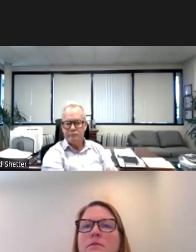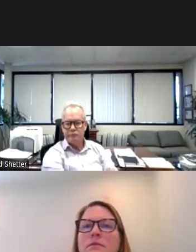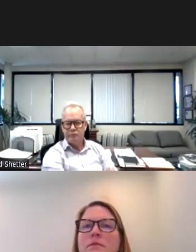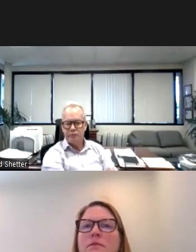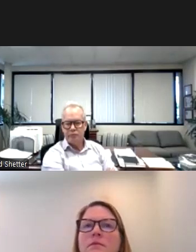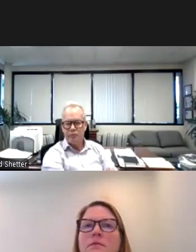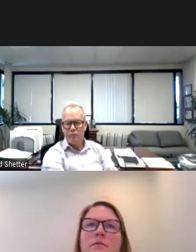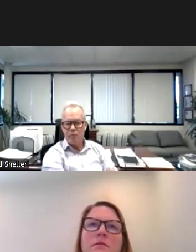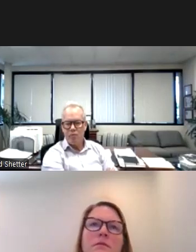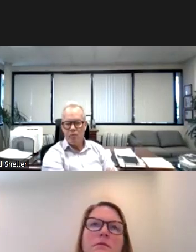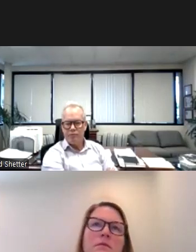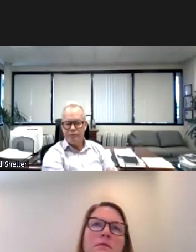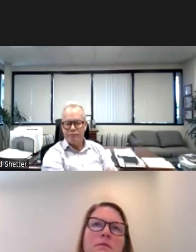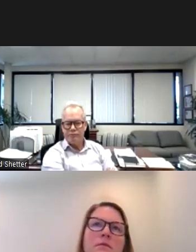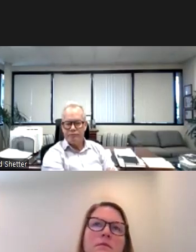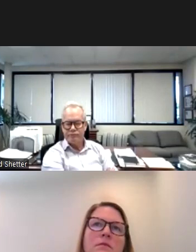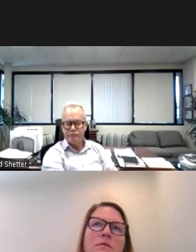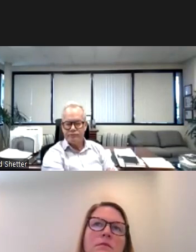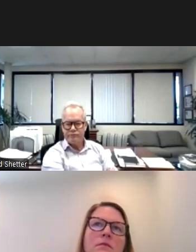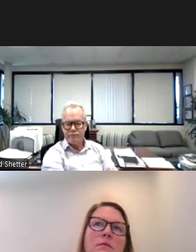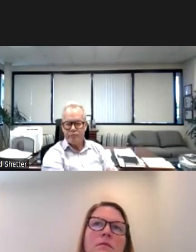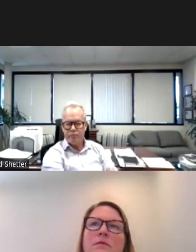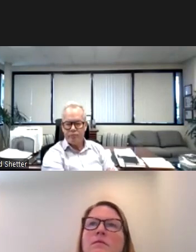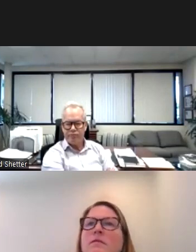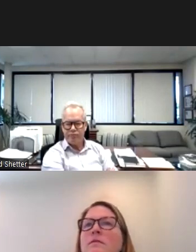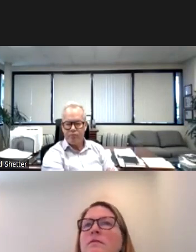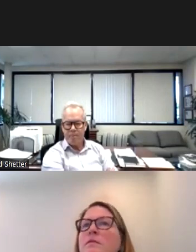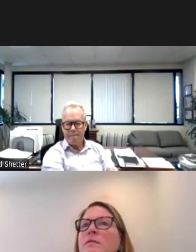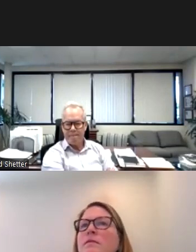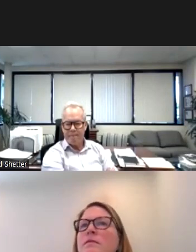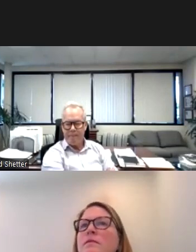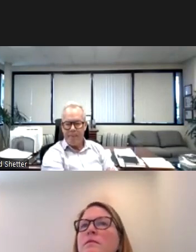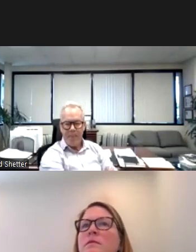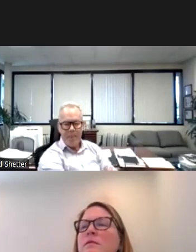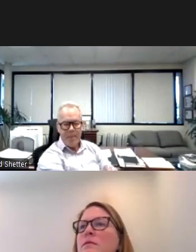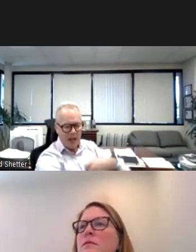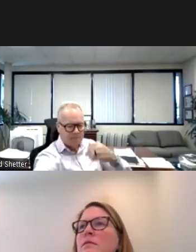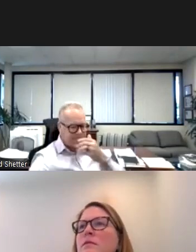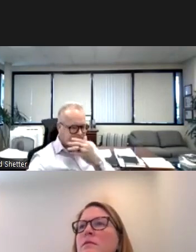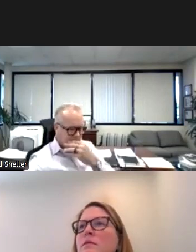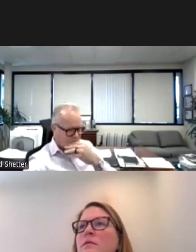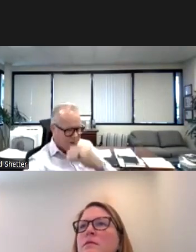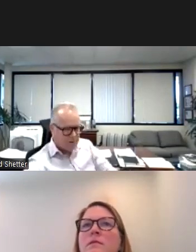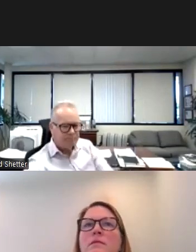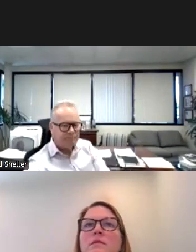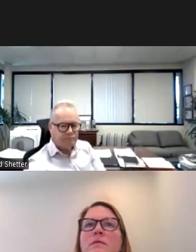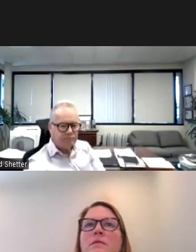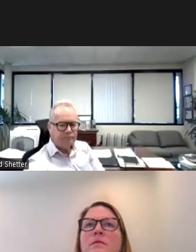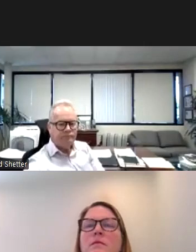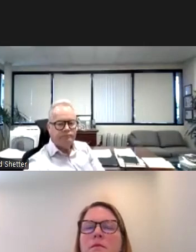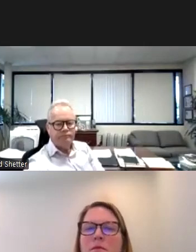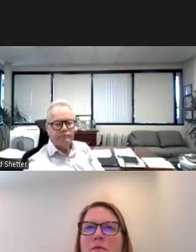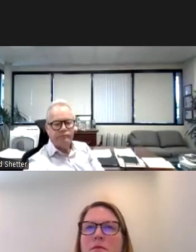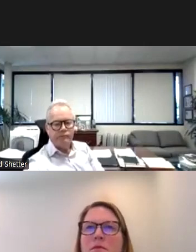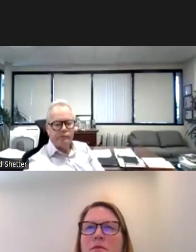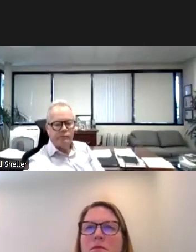that. Okay, I think in Carlos, it looks like you have a comment. Thank you. Yeah, as a family